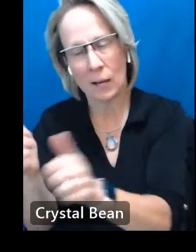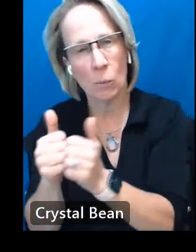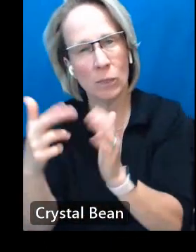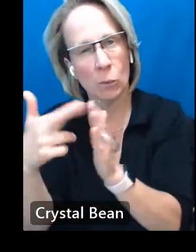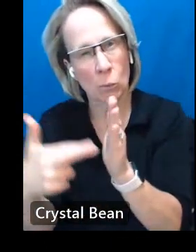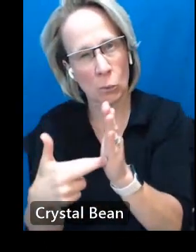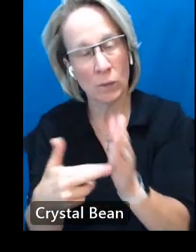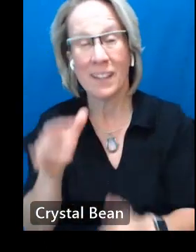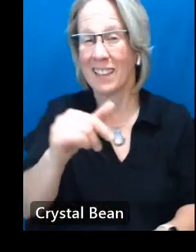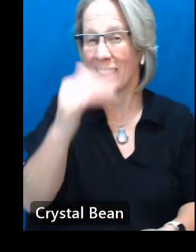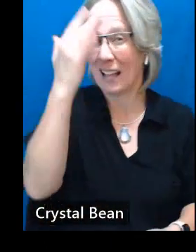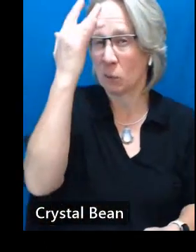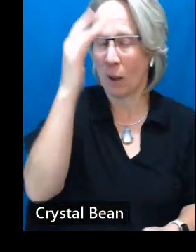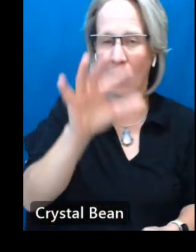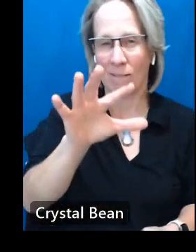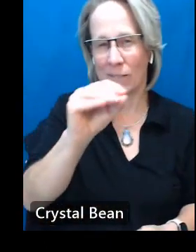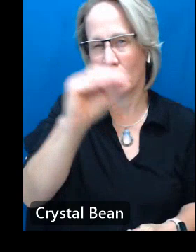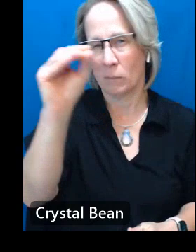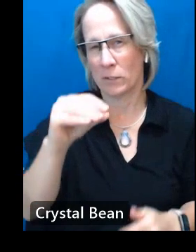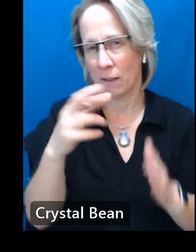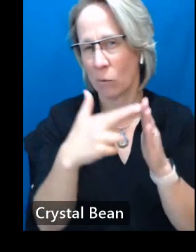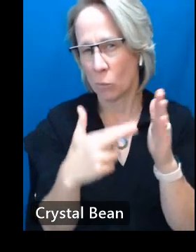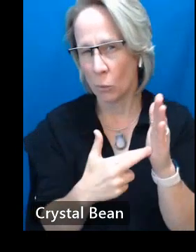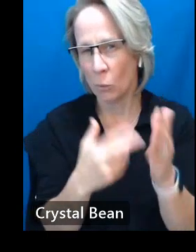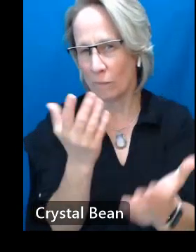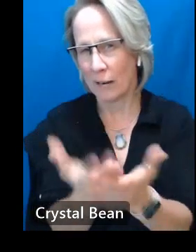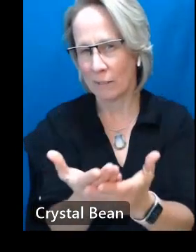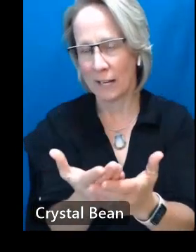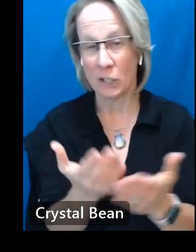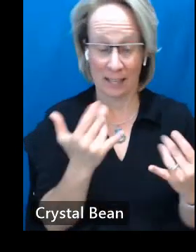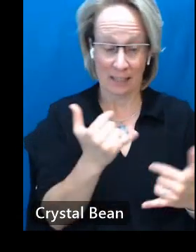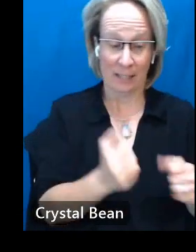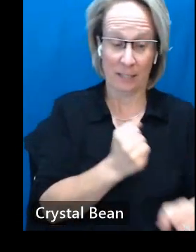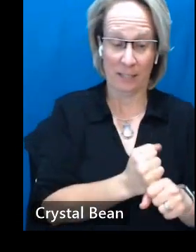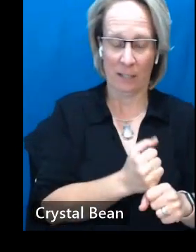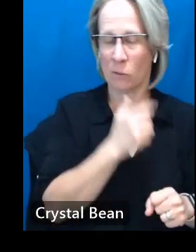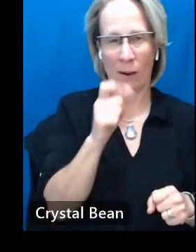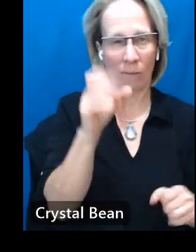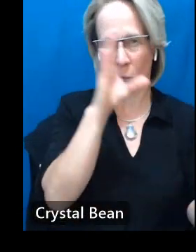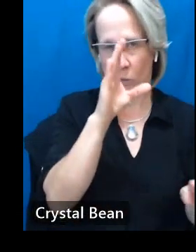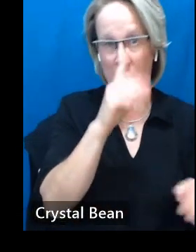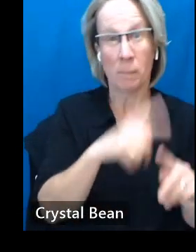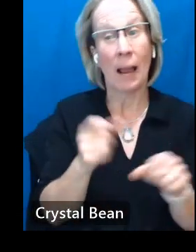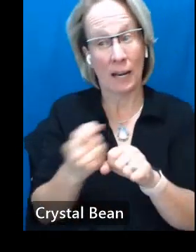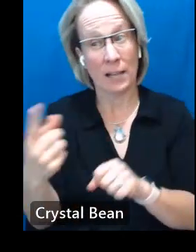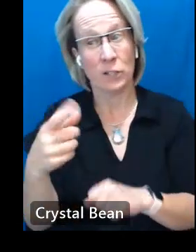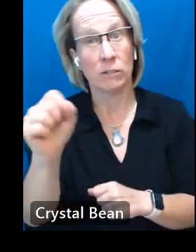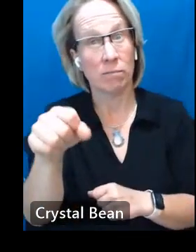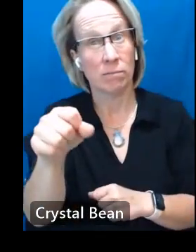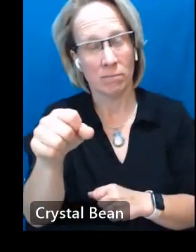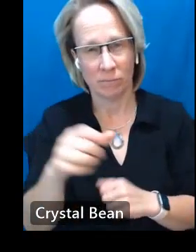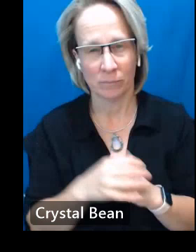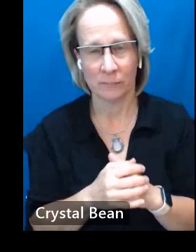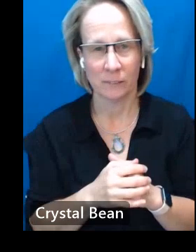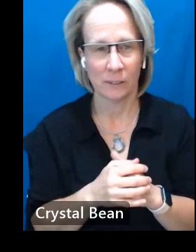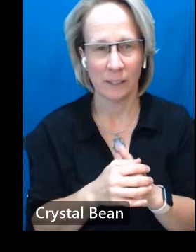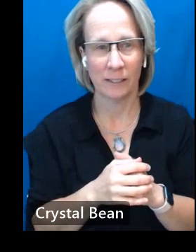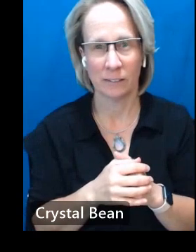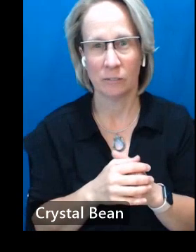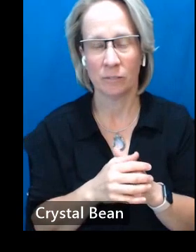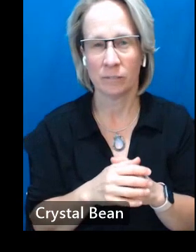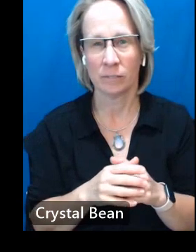50% rule verification. Again, not something you have to worry about this year, but you will next year. Okay. So